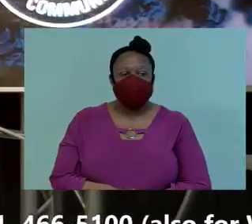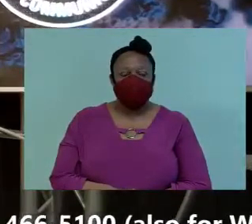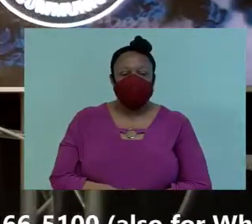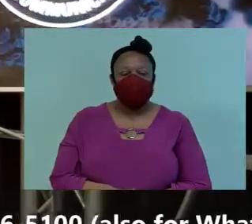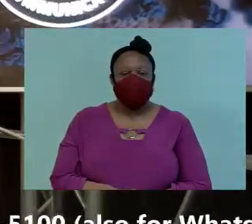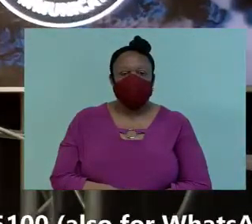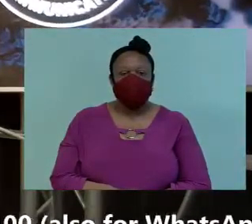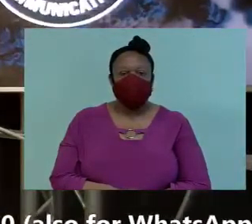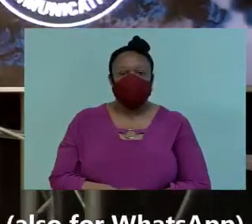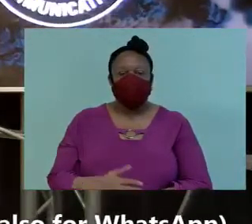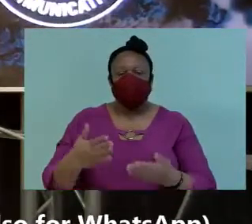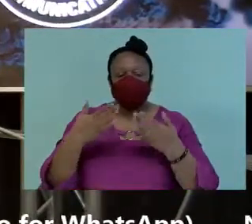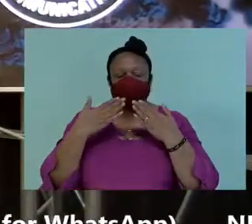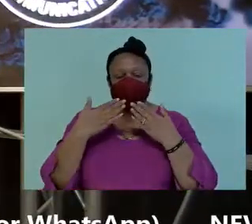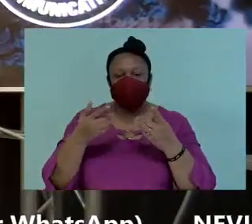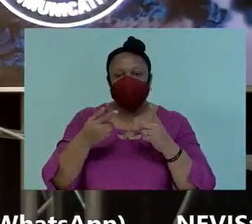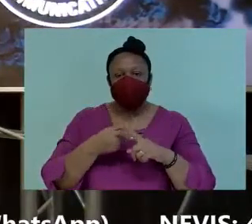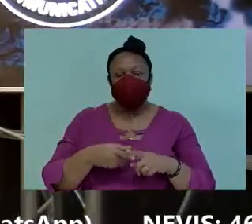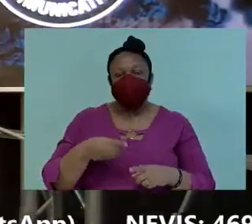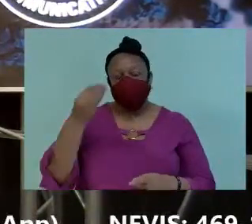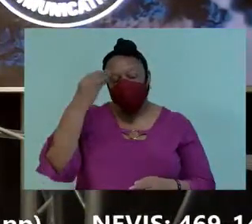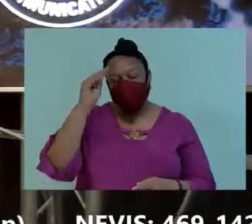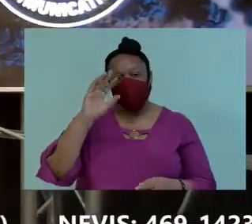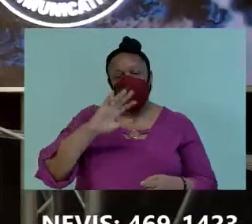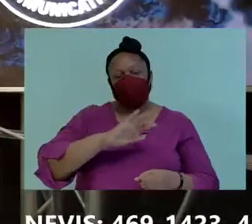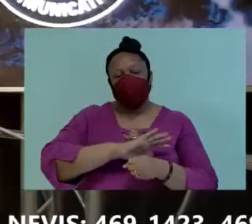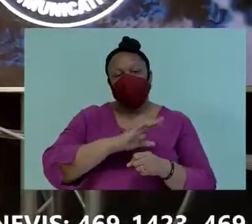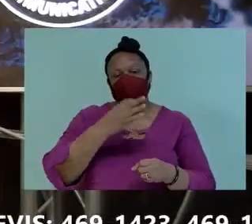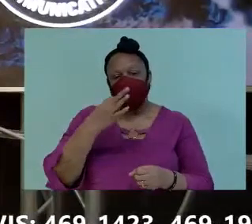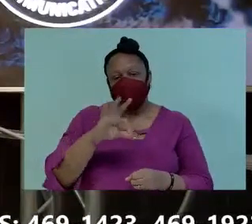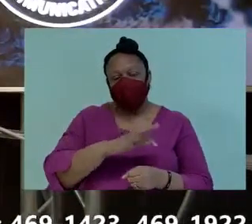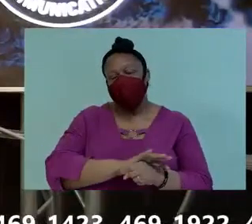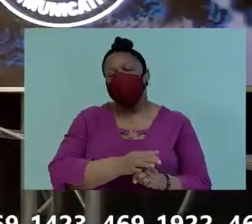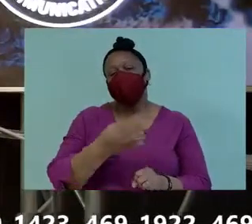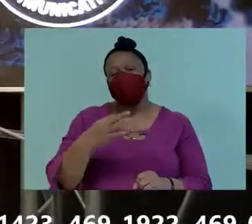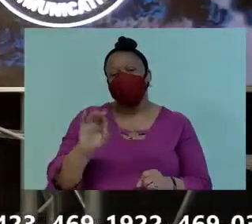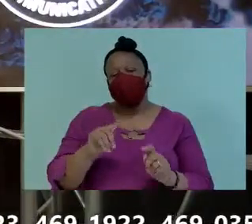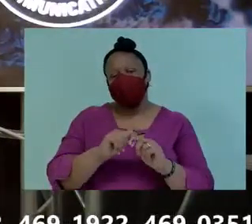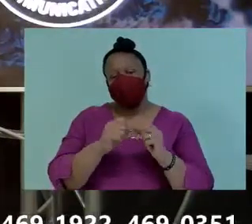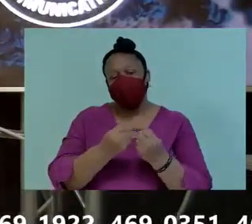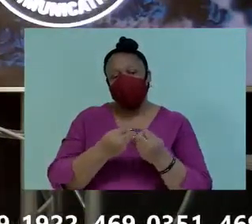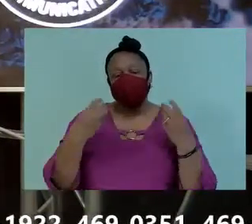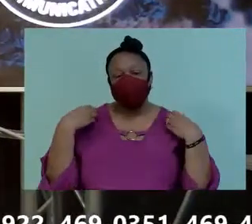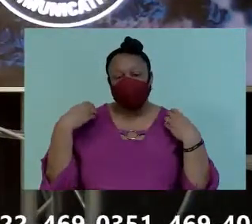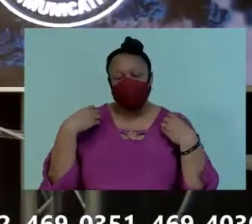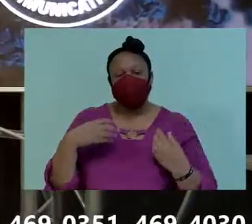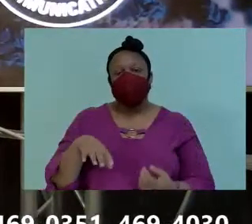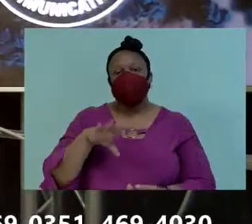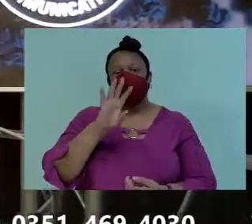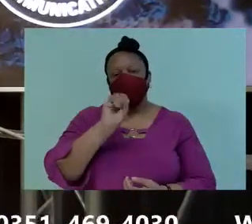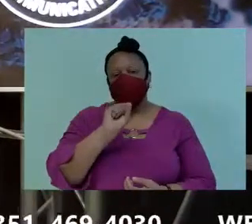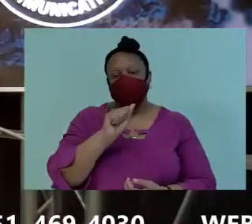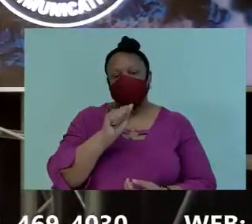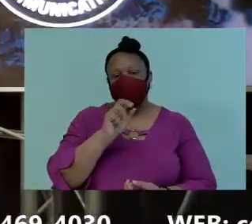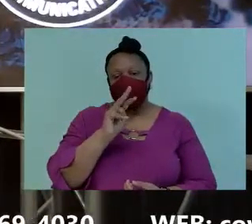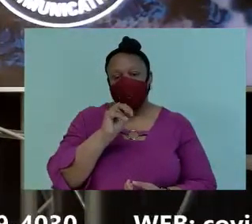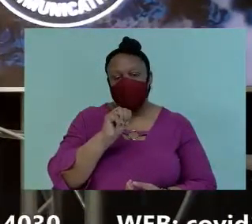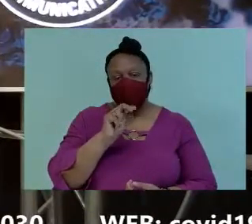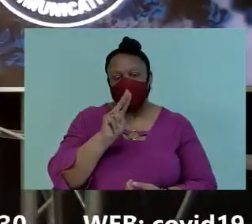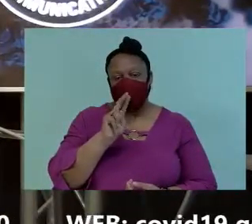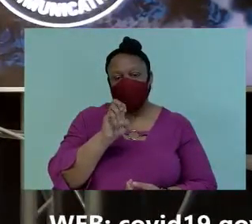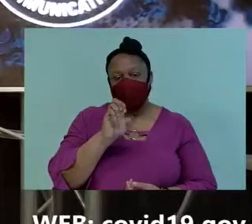we also thank Mr. Abdius Samuel, Chair of the COVID-19 National Task